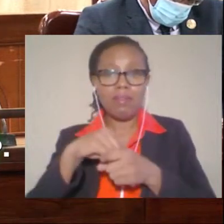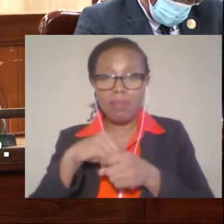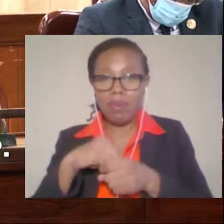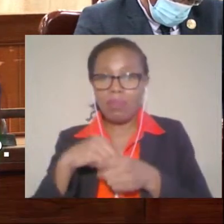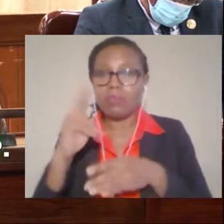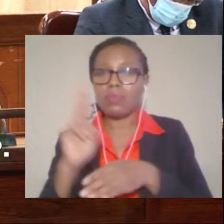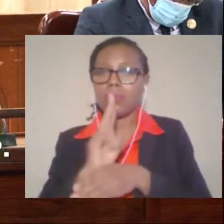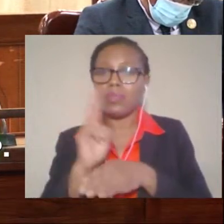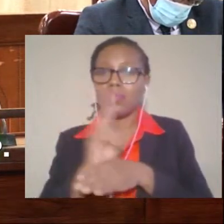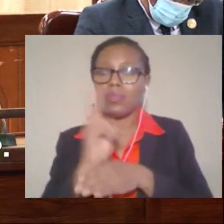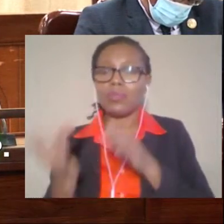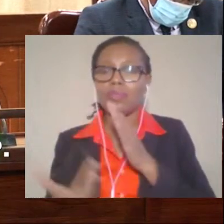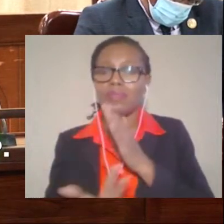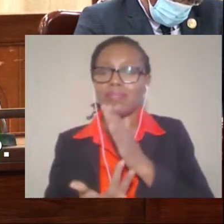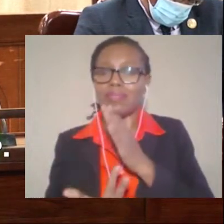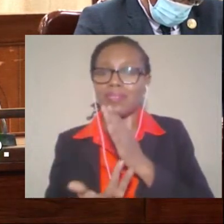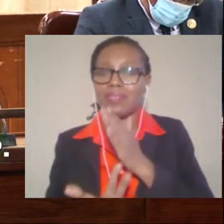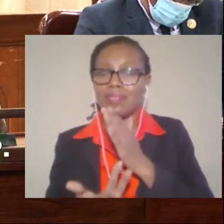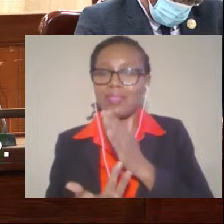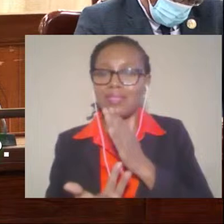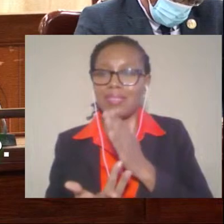into the agricultural sector,